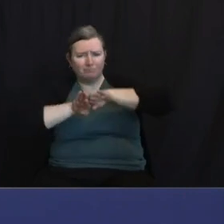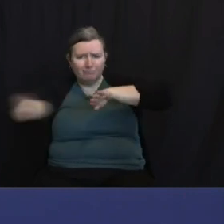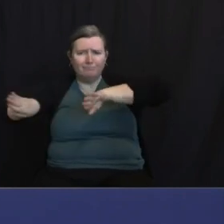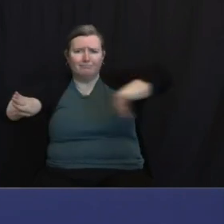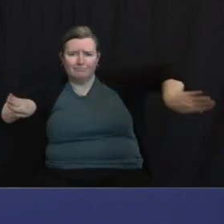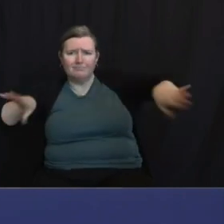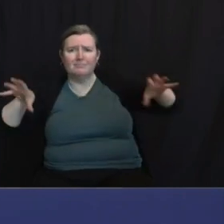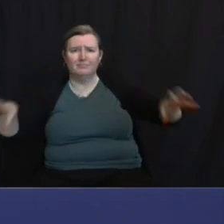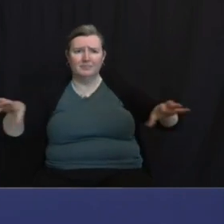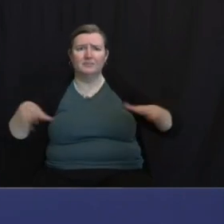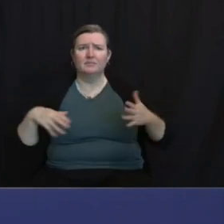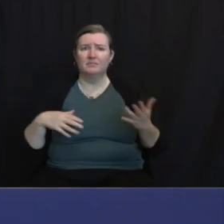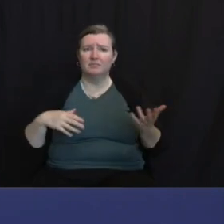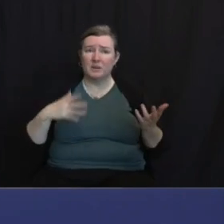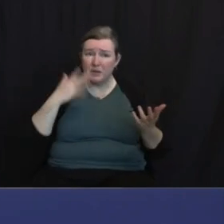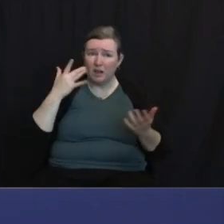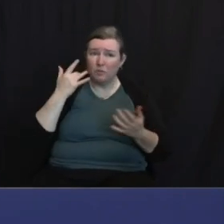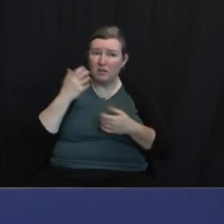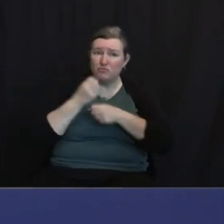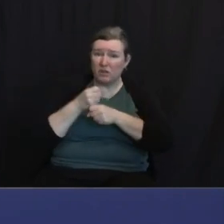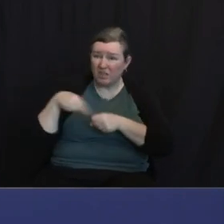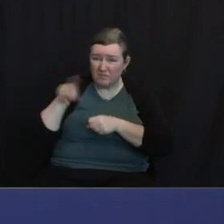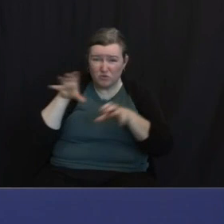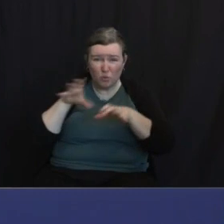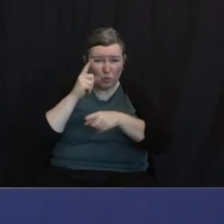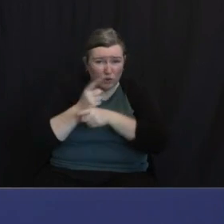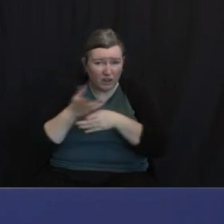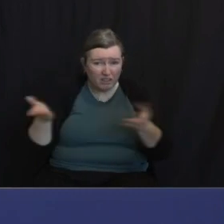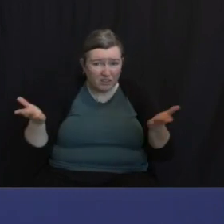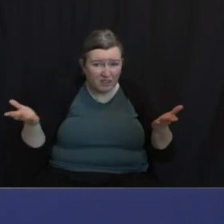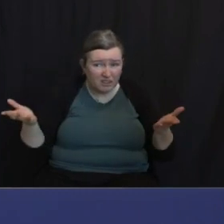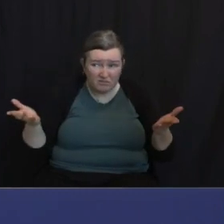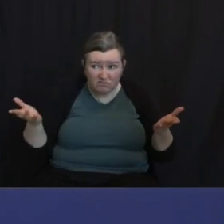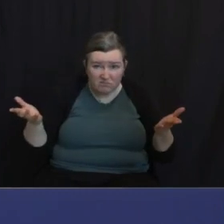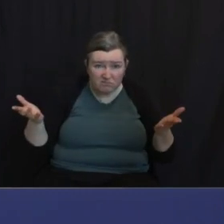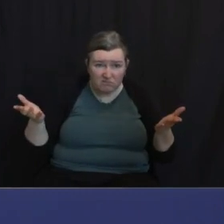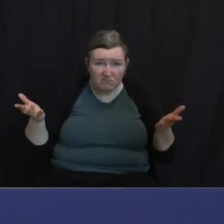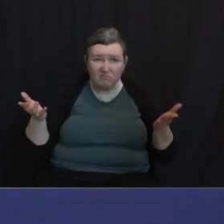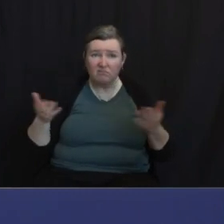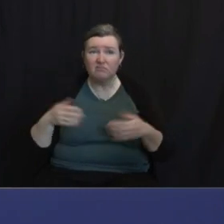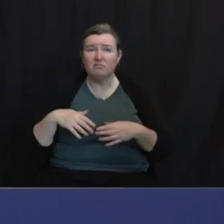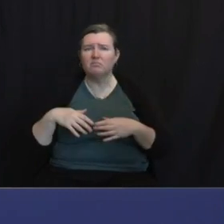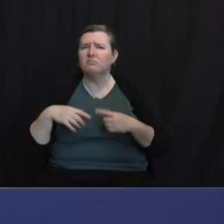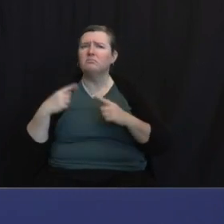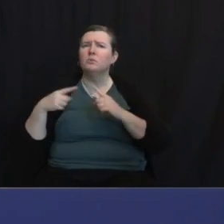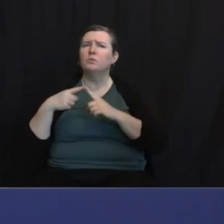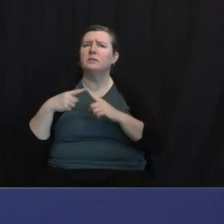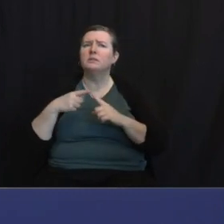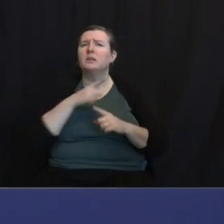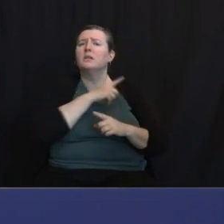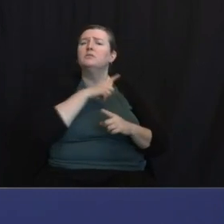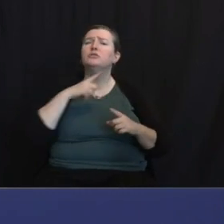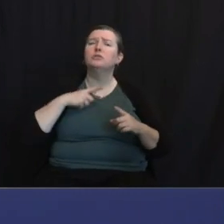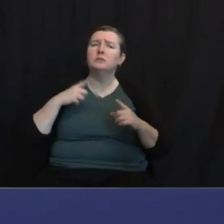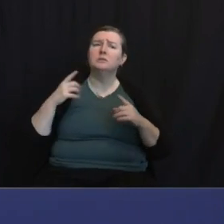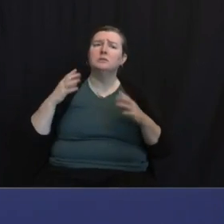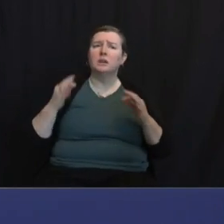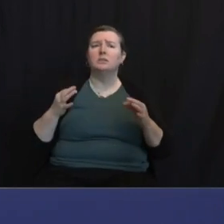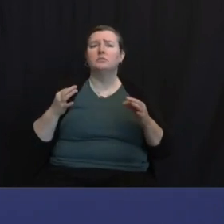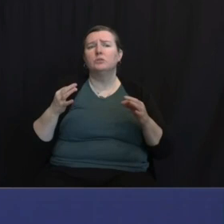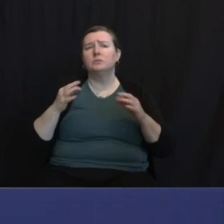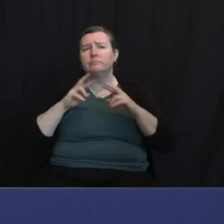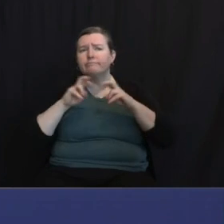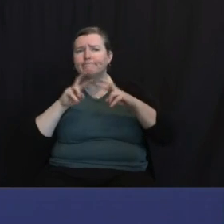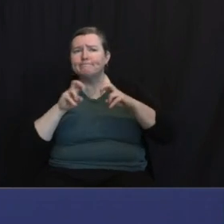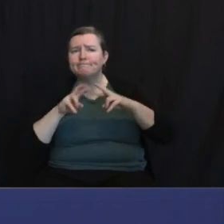by executive order for over a year now. When does the legislature get to come in and have a say? And do you believe it's time to revisit the Emergency